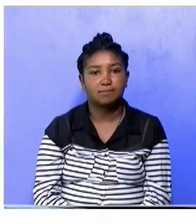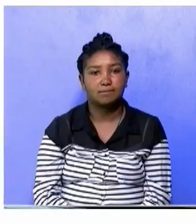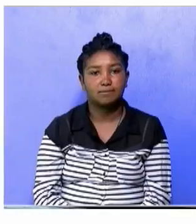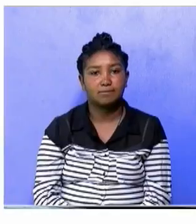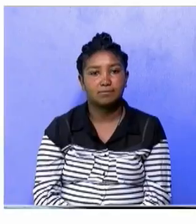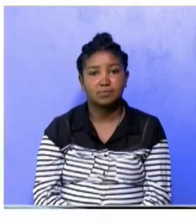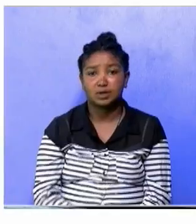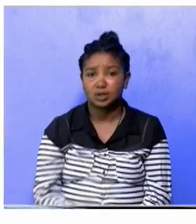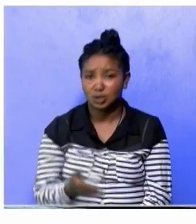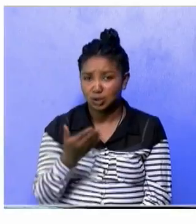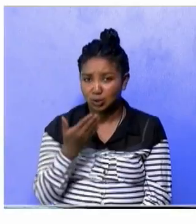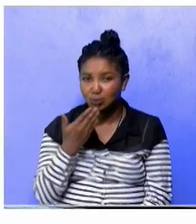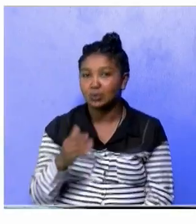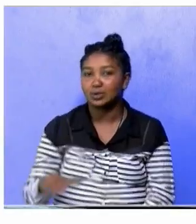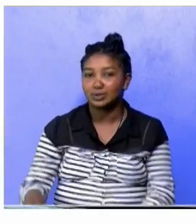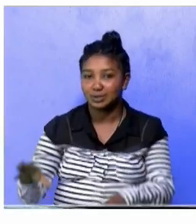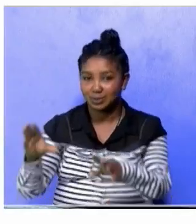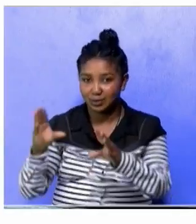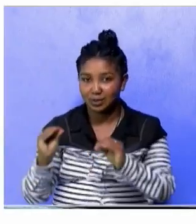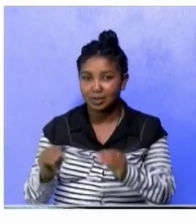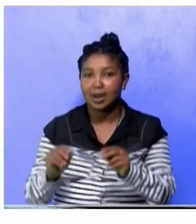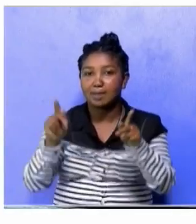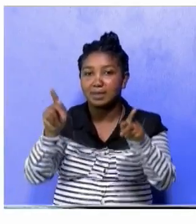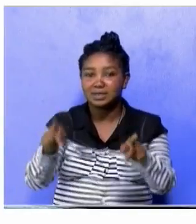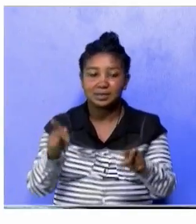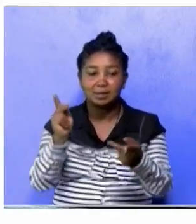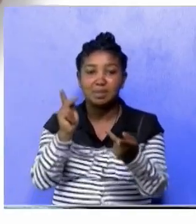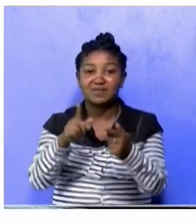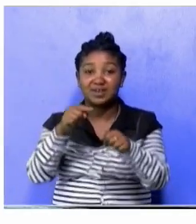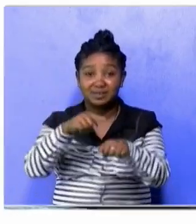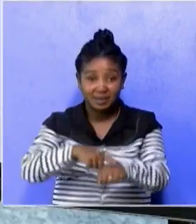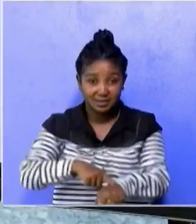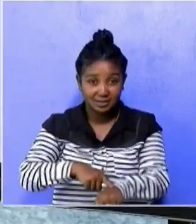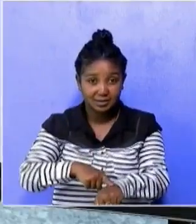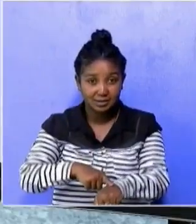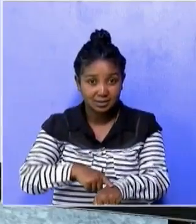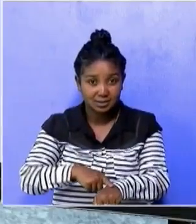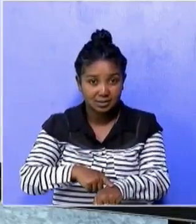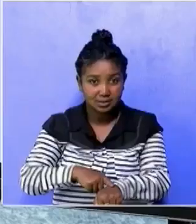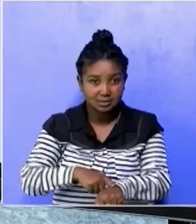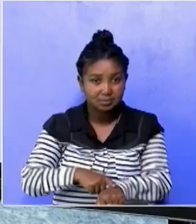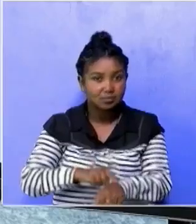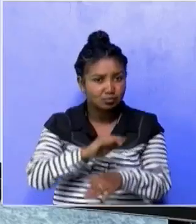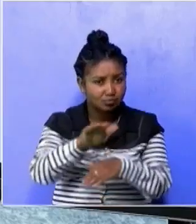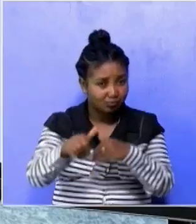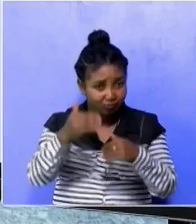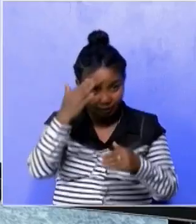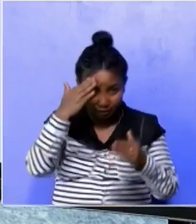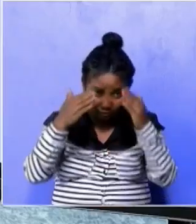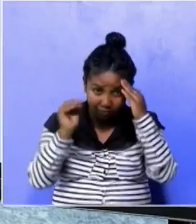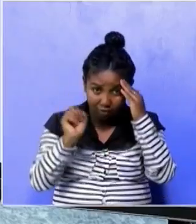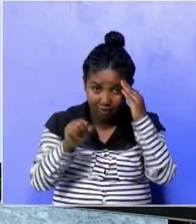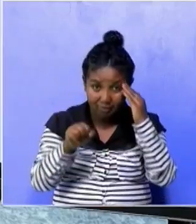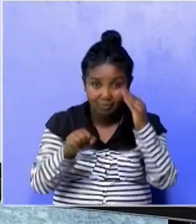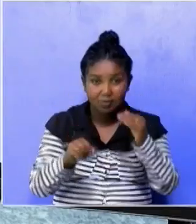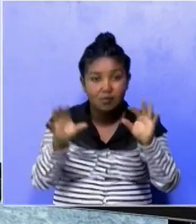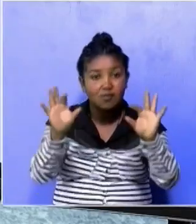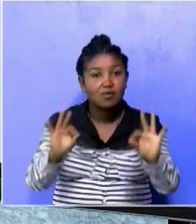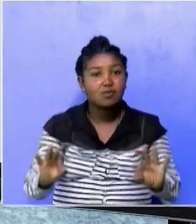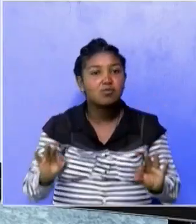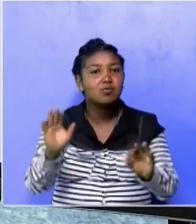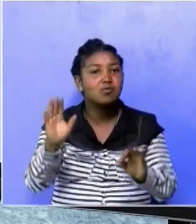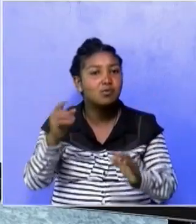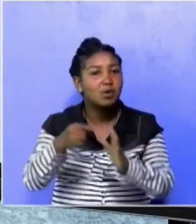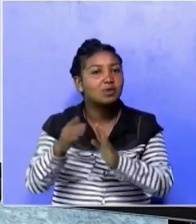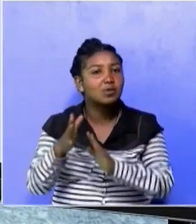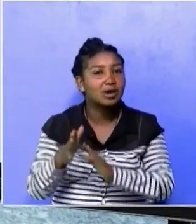Get sentences. Present perfect tense. Yeah, everybody knows the form what looks like.